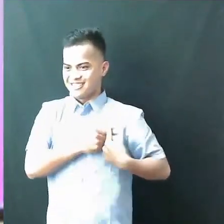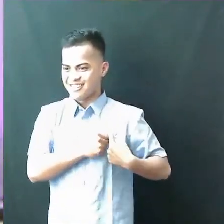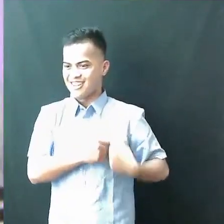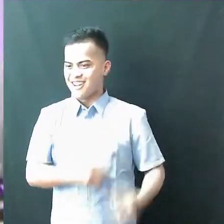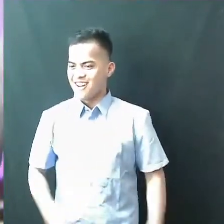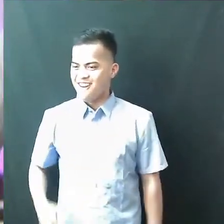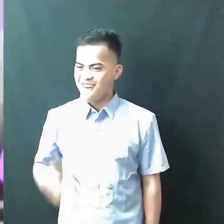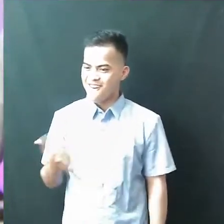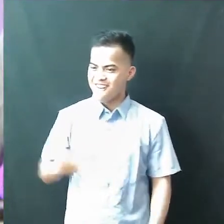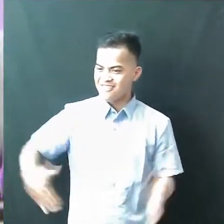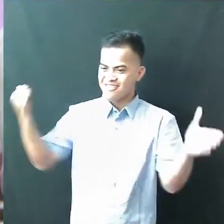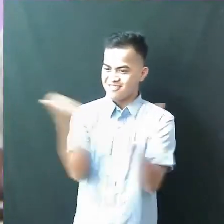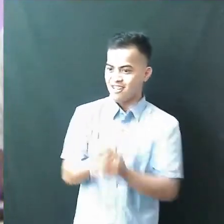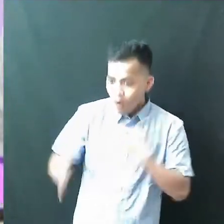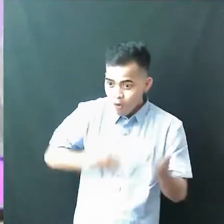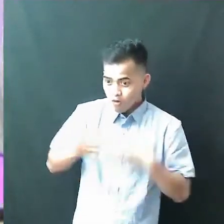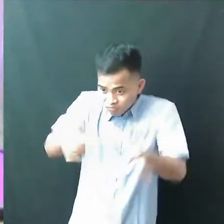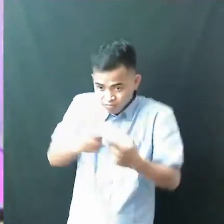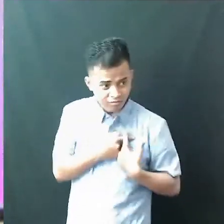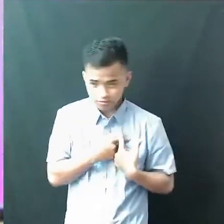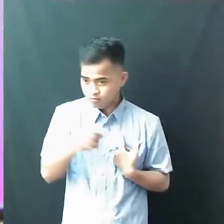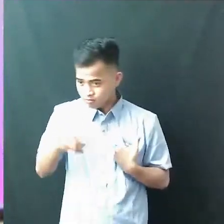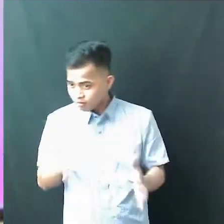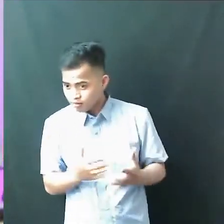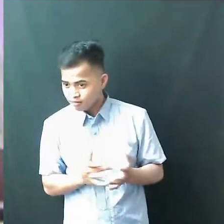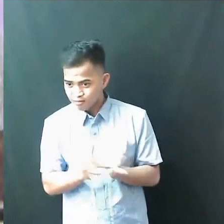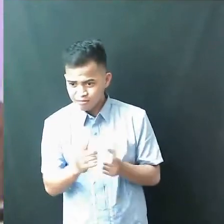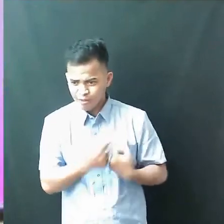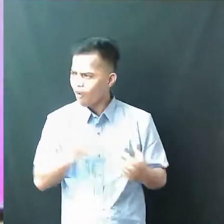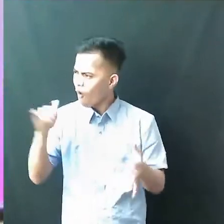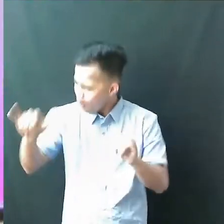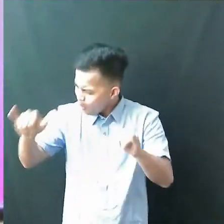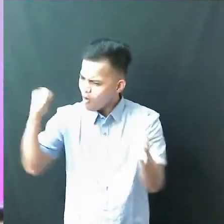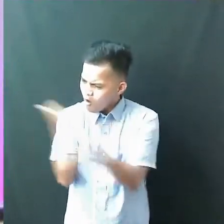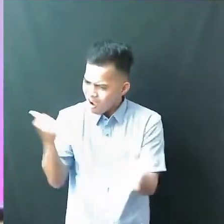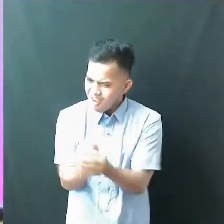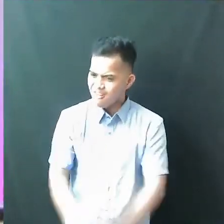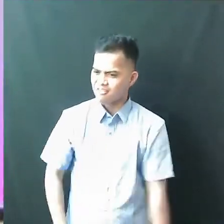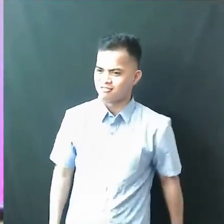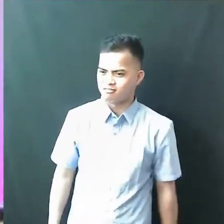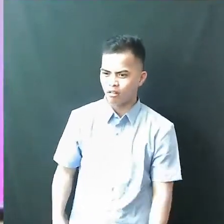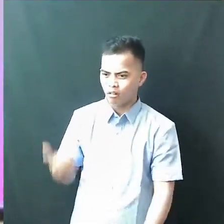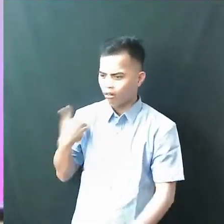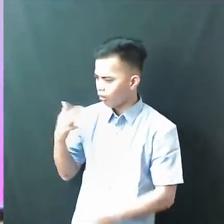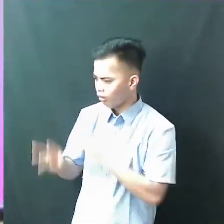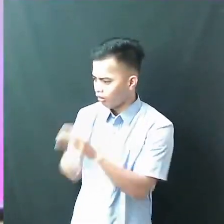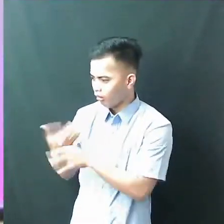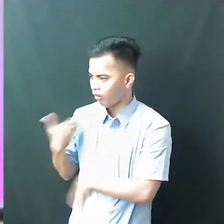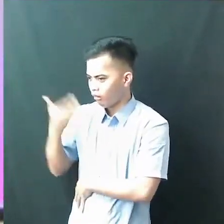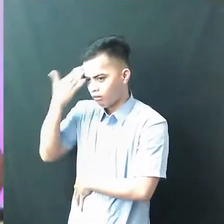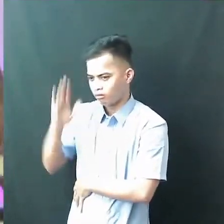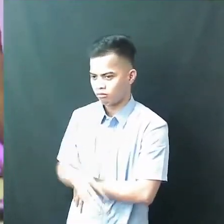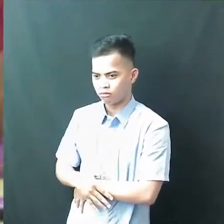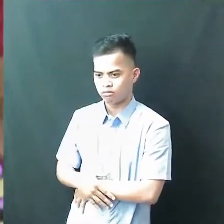is. Amen. Are you glad you know who Jesus is? The world does not know who Jesus is. That's why we have missions